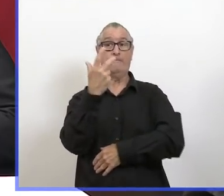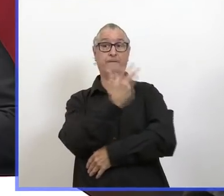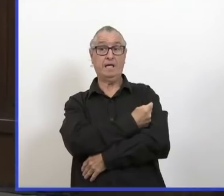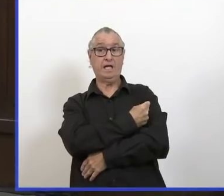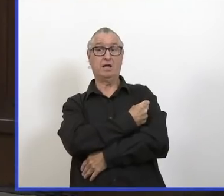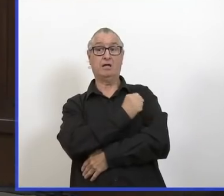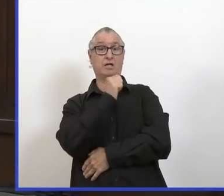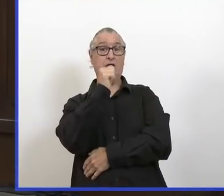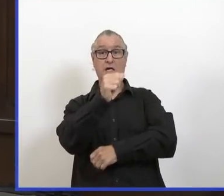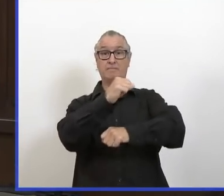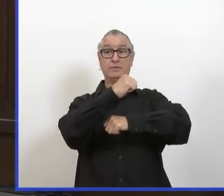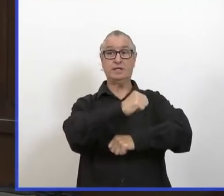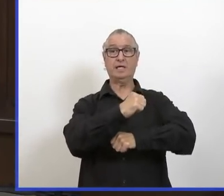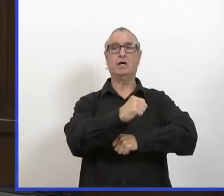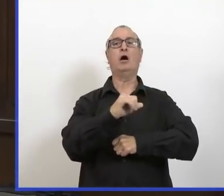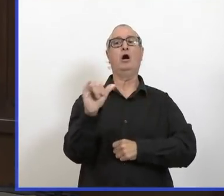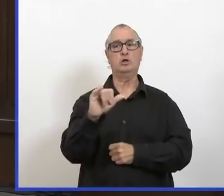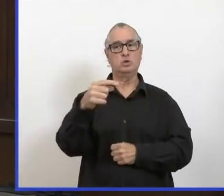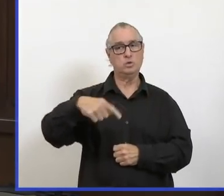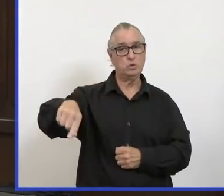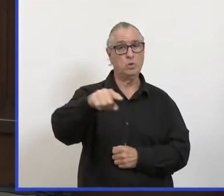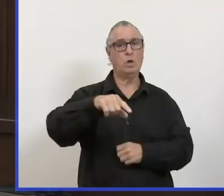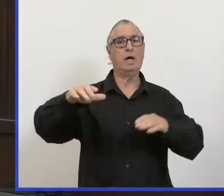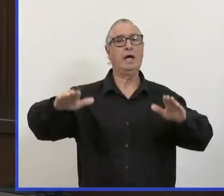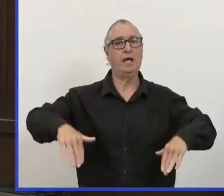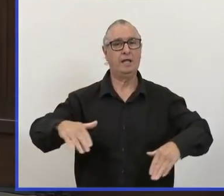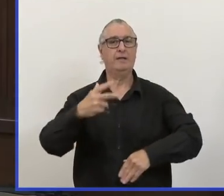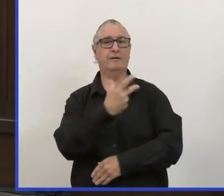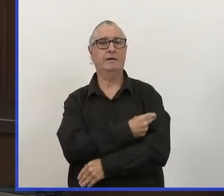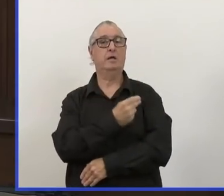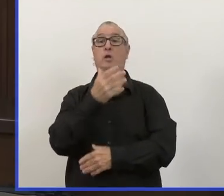From the Brandon Sun, Kimberly.